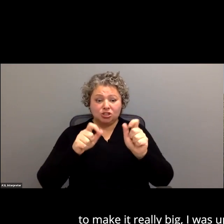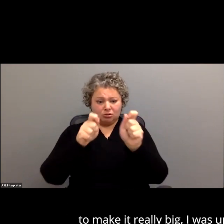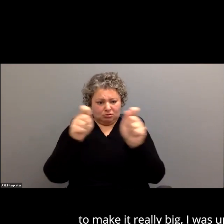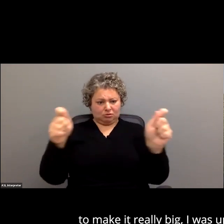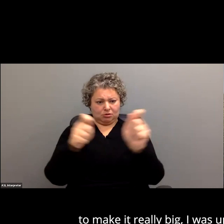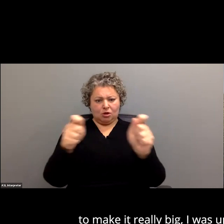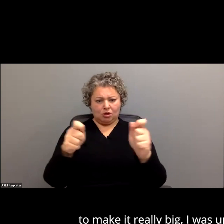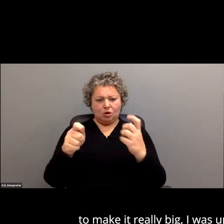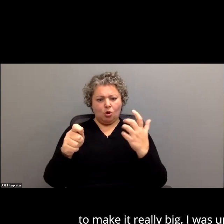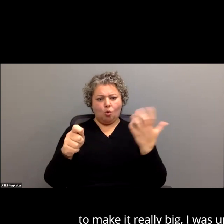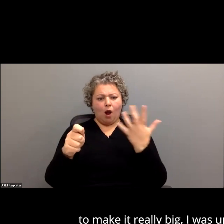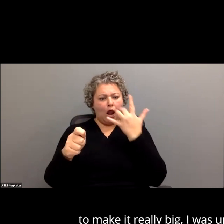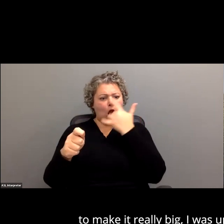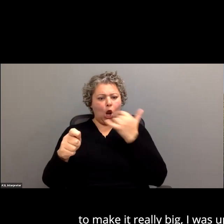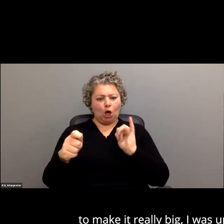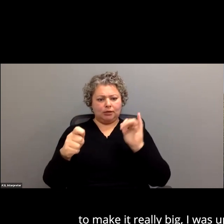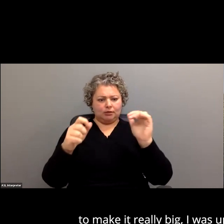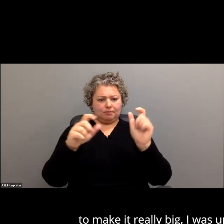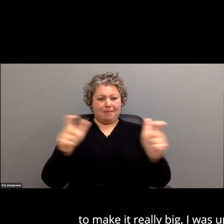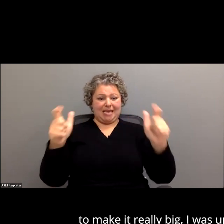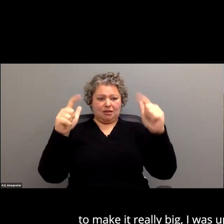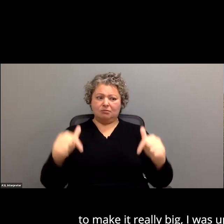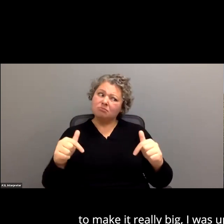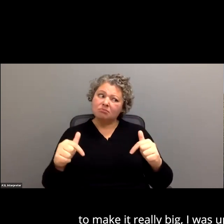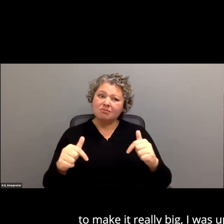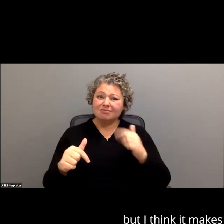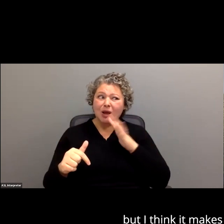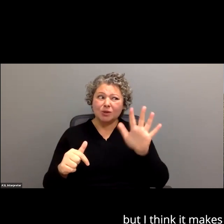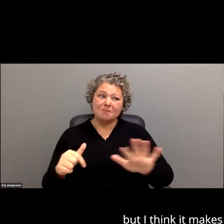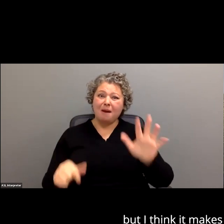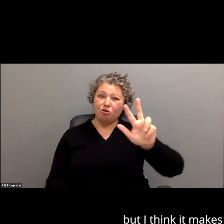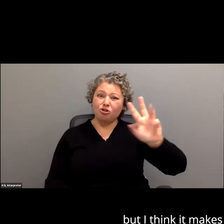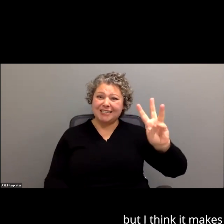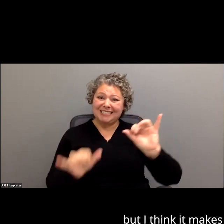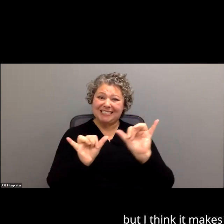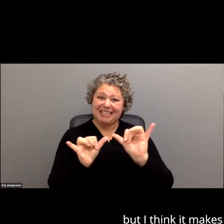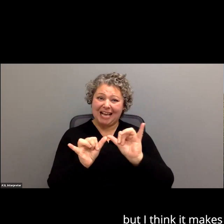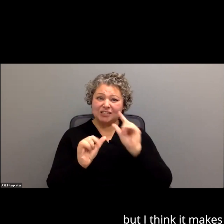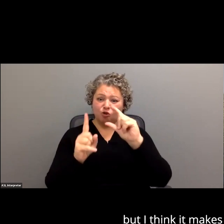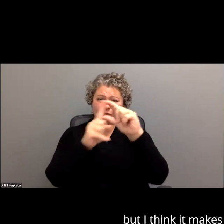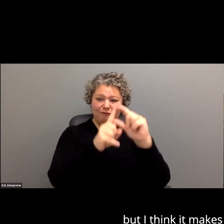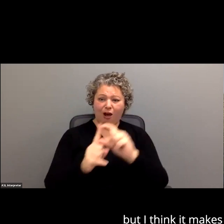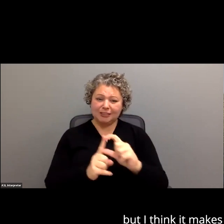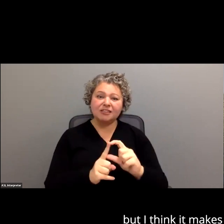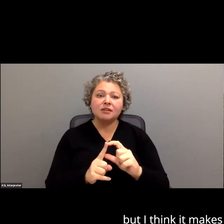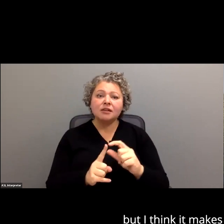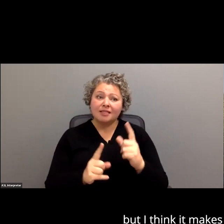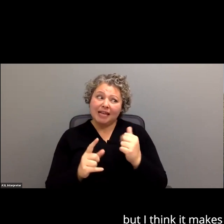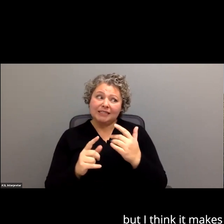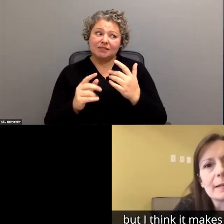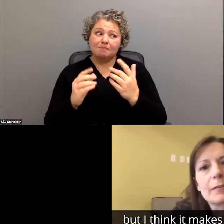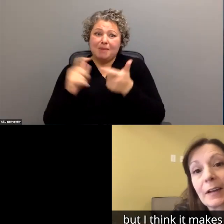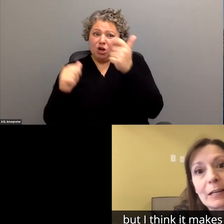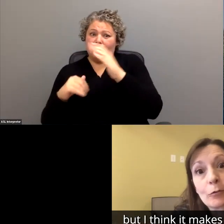36 font size, which is bigger than I would normally do. But I think it makes it a lot clearer. So